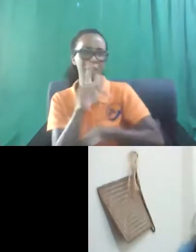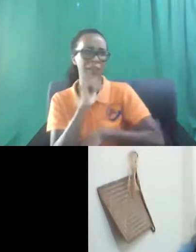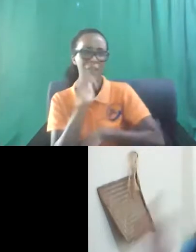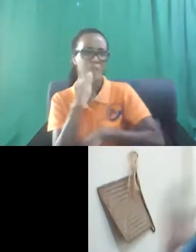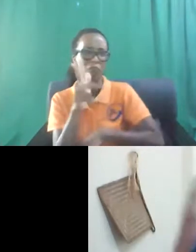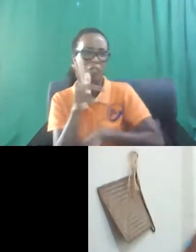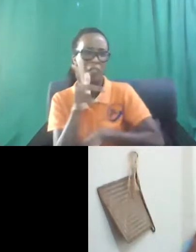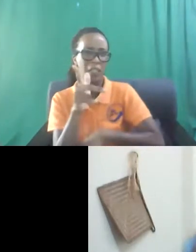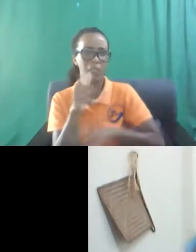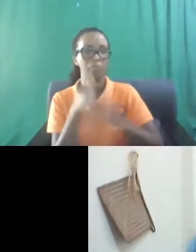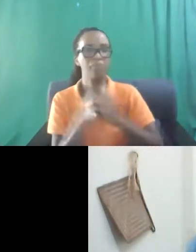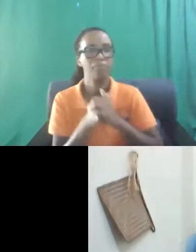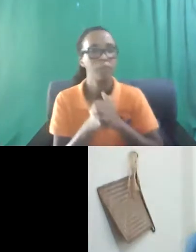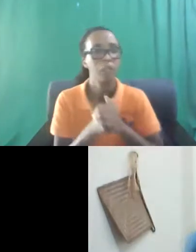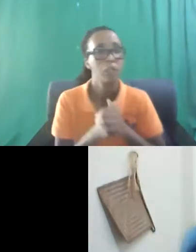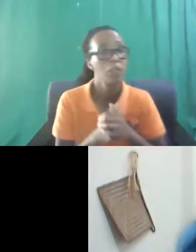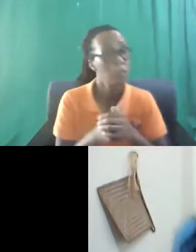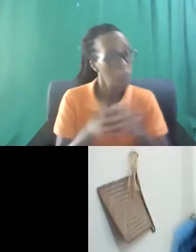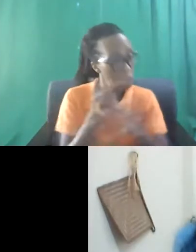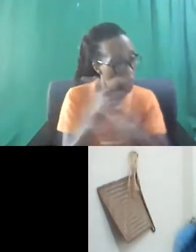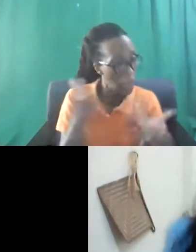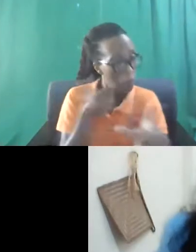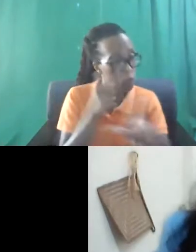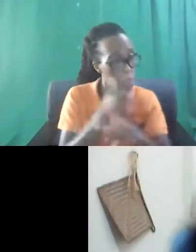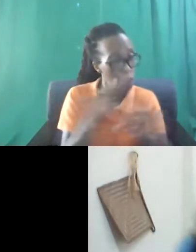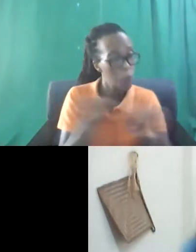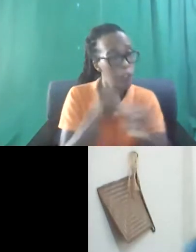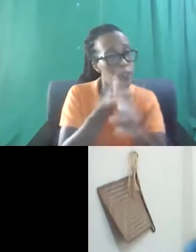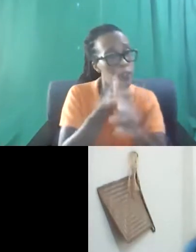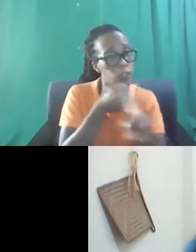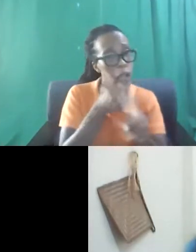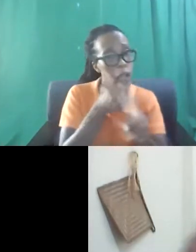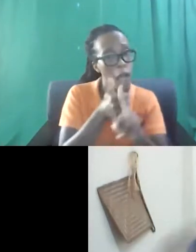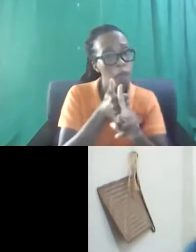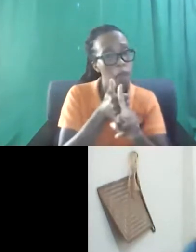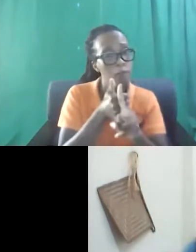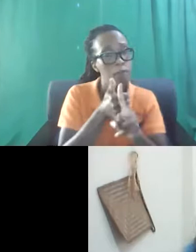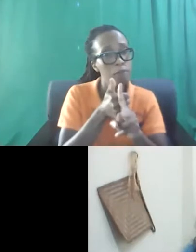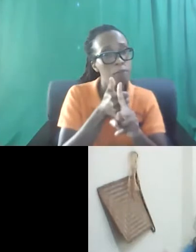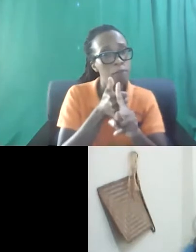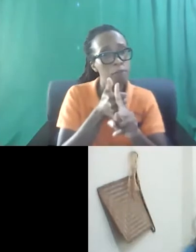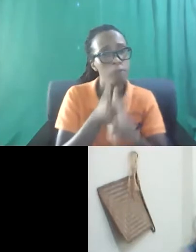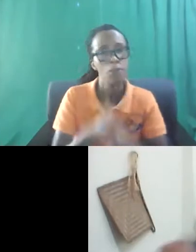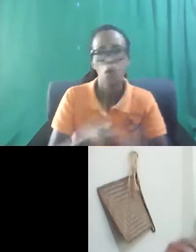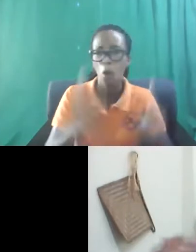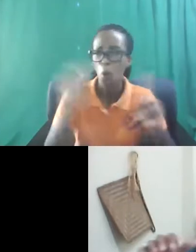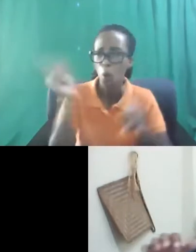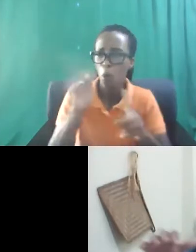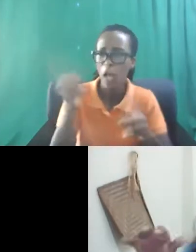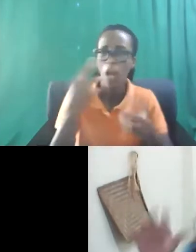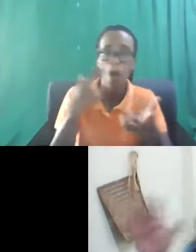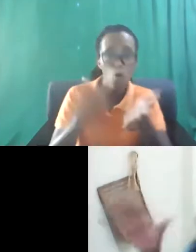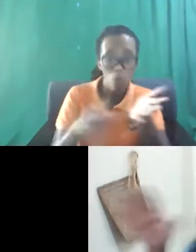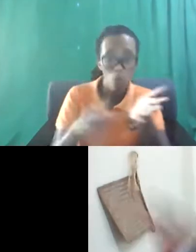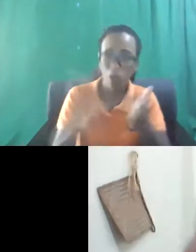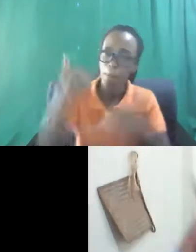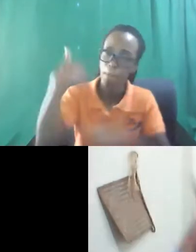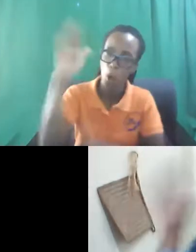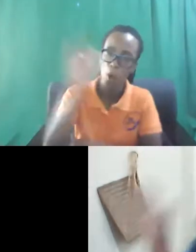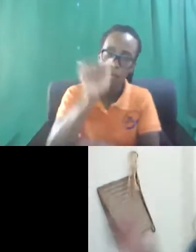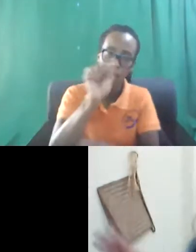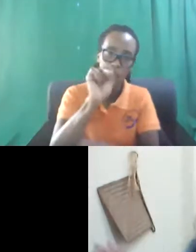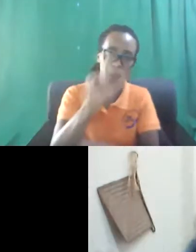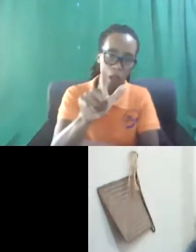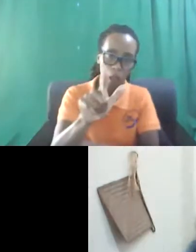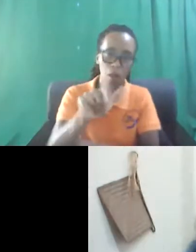yeah, so the field of sign language linguistics has, like, all of the research that has been done in ASL and then, you know, later on, all these other